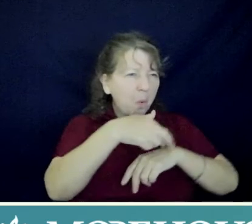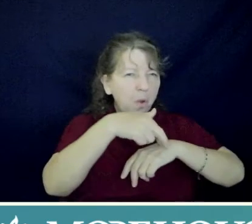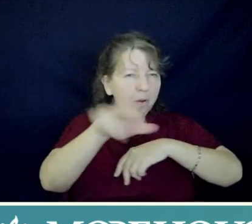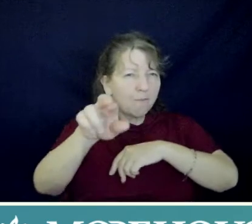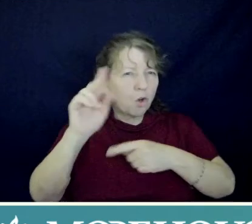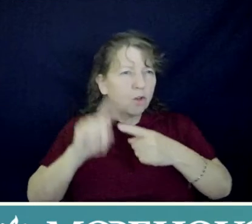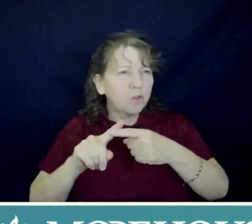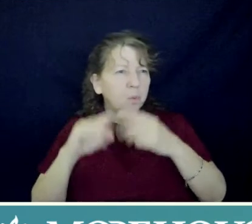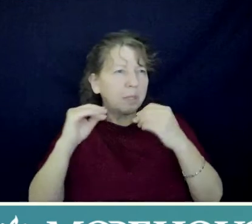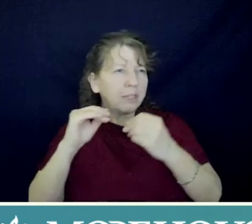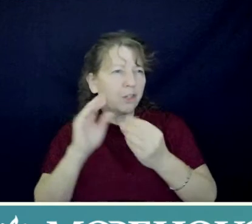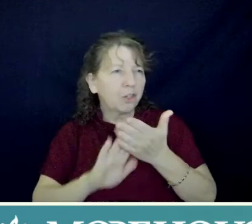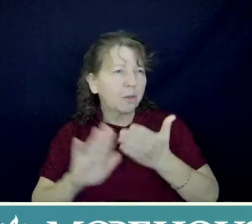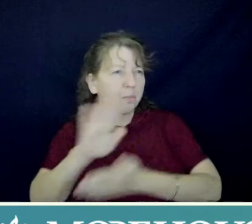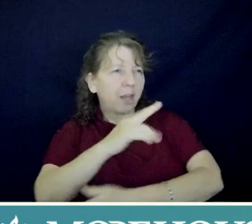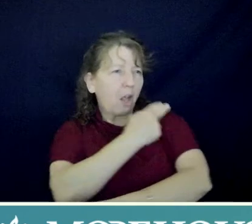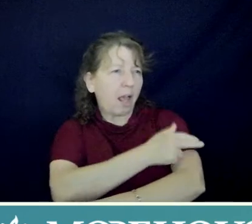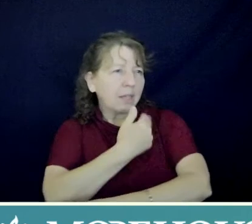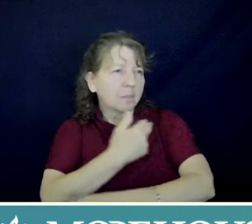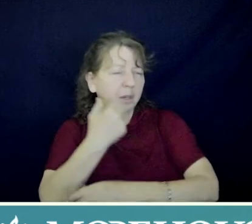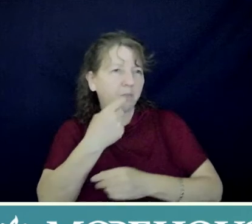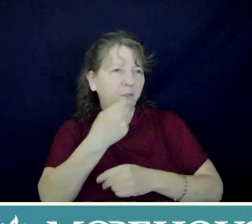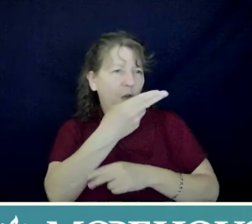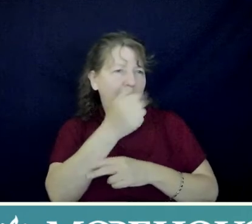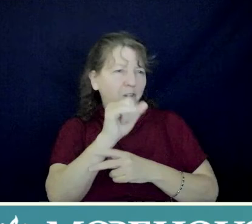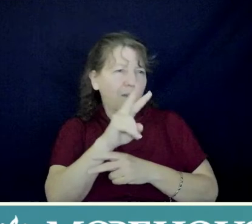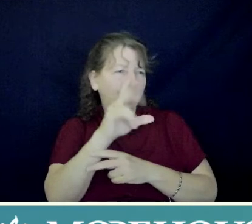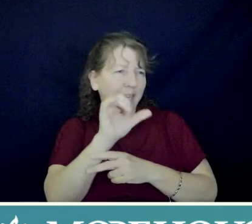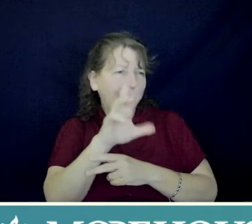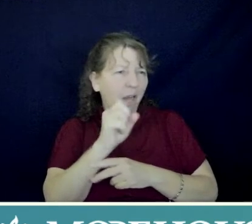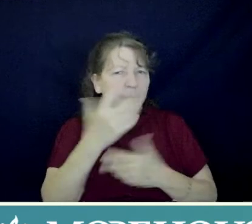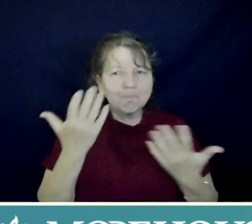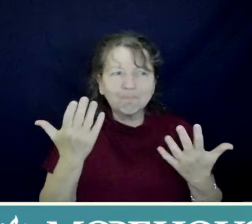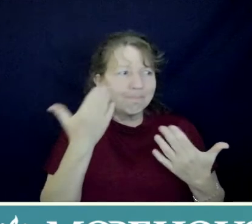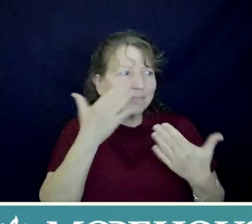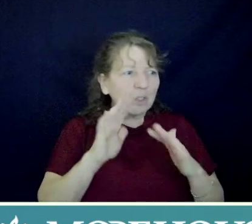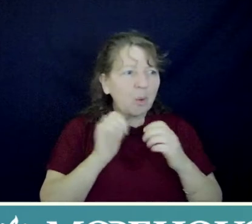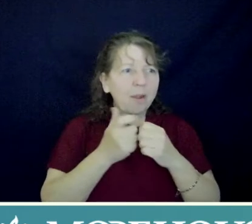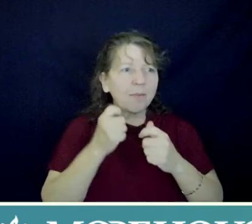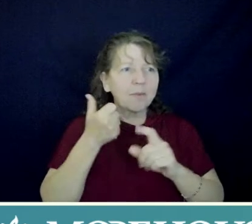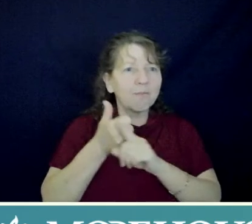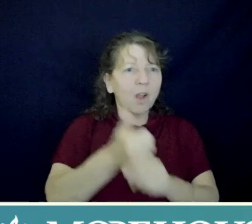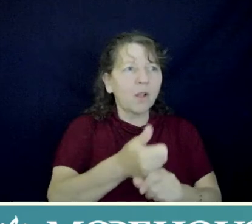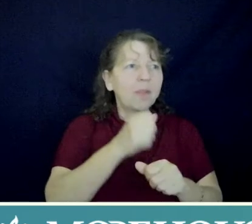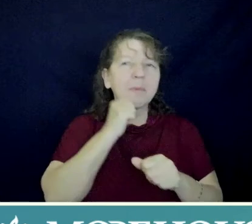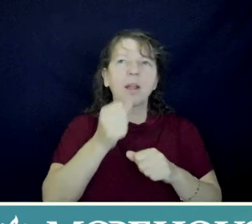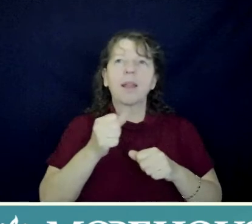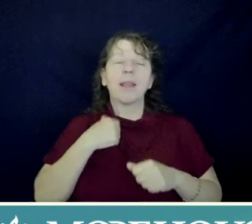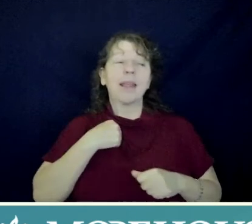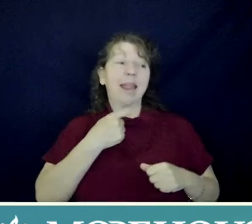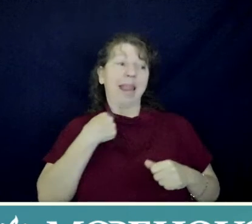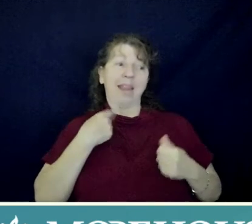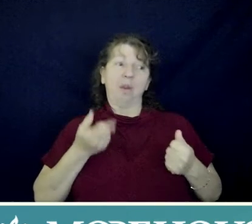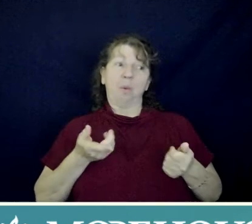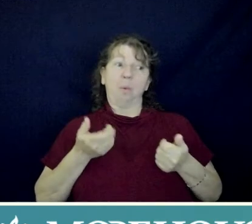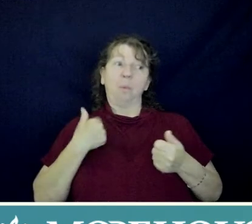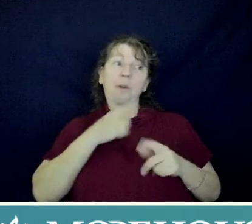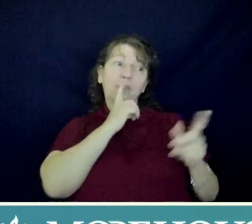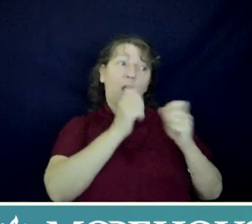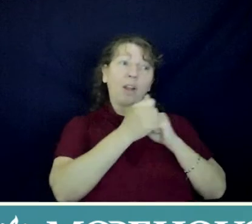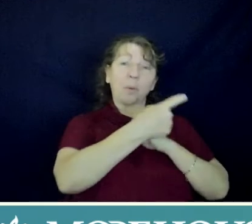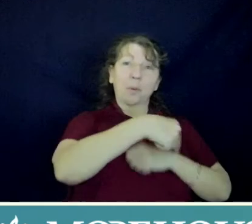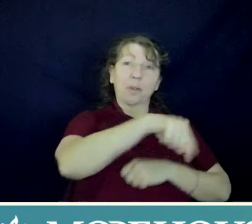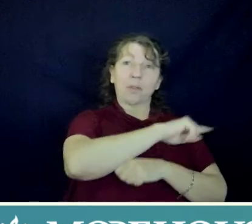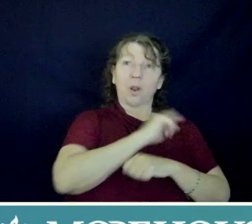hospital for advanced HIV care. And we have also learned from our clients that they hesitate to go to the university teaching